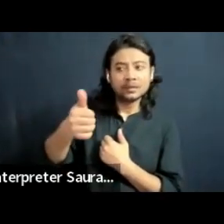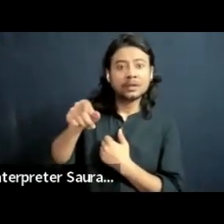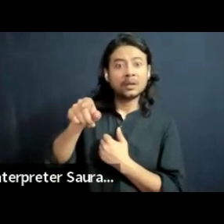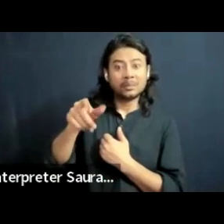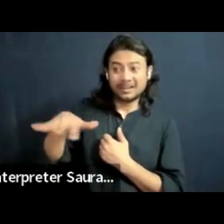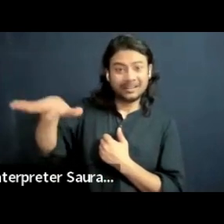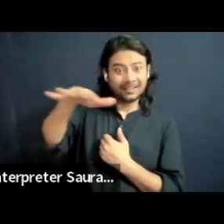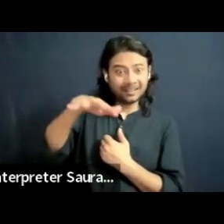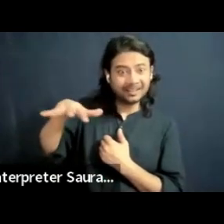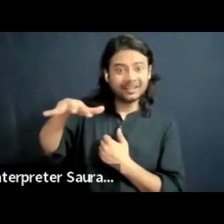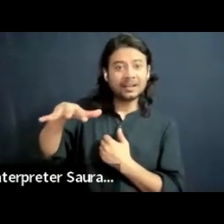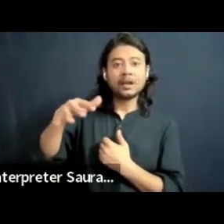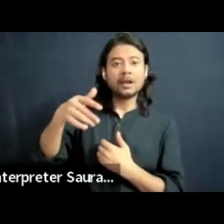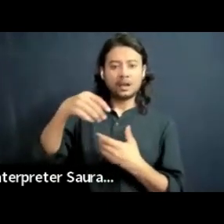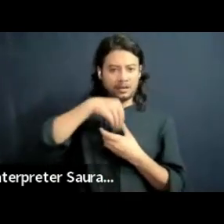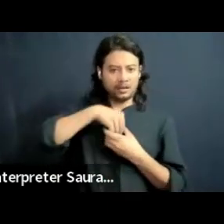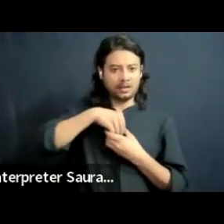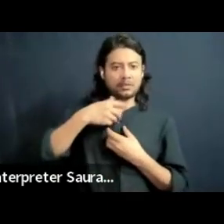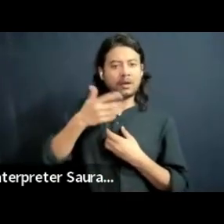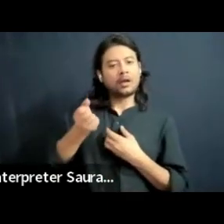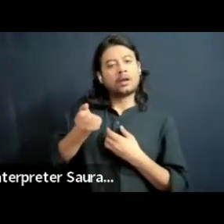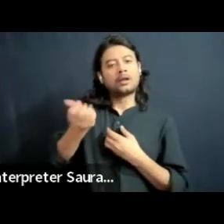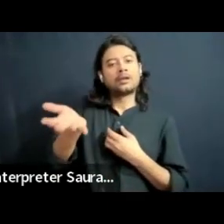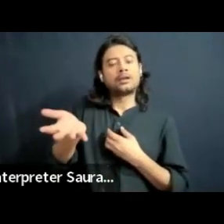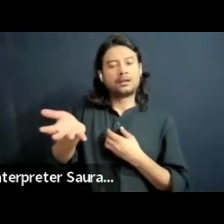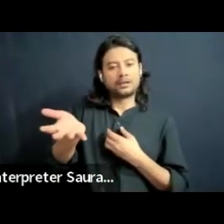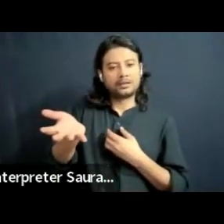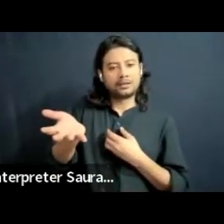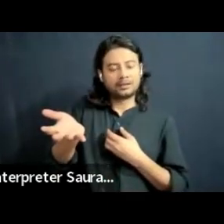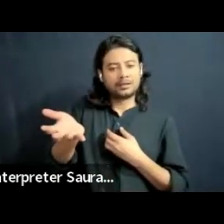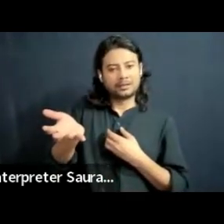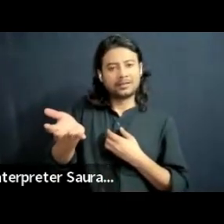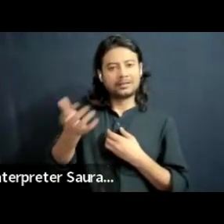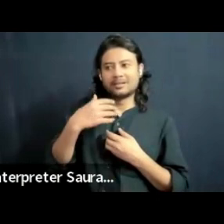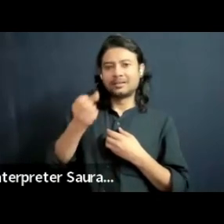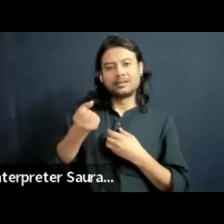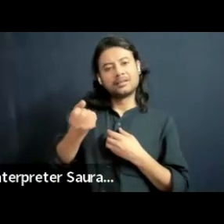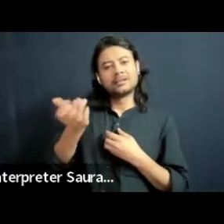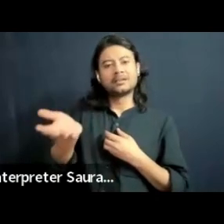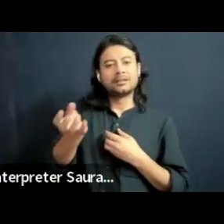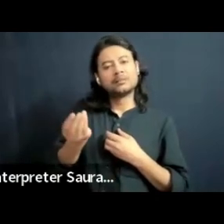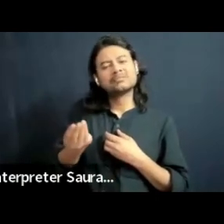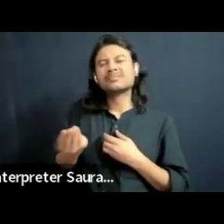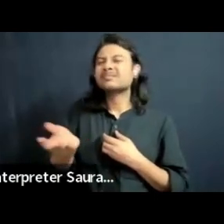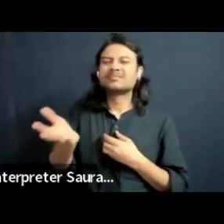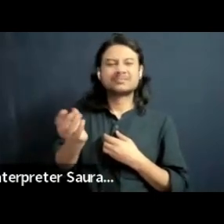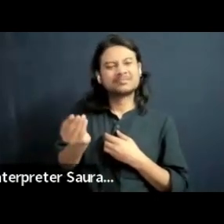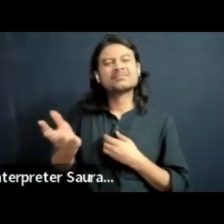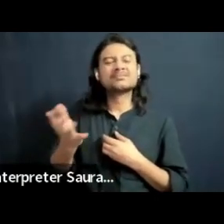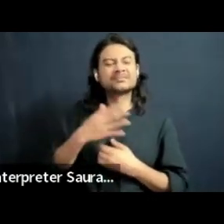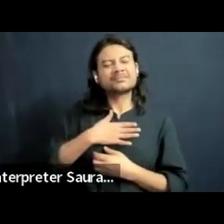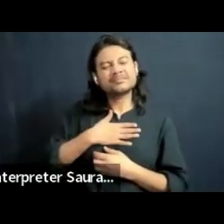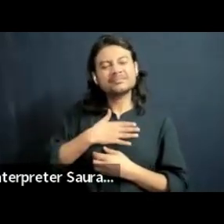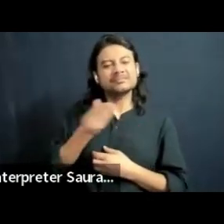perspective. It was a perspective saying that, you know, whatever I do for this